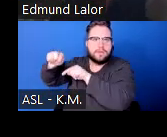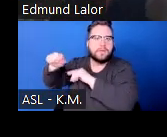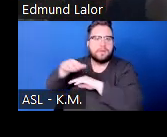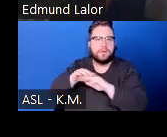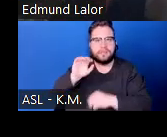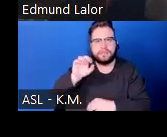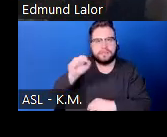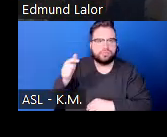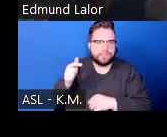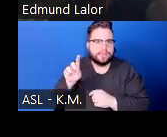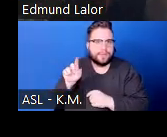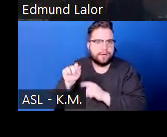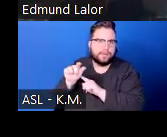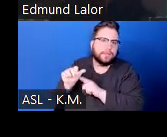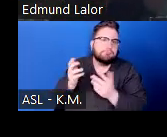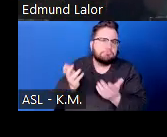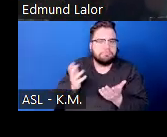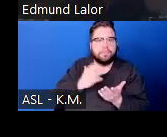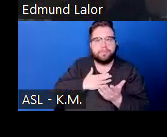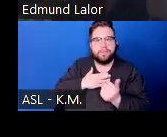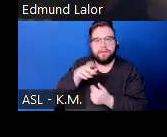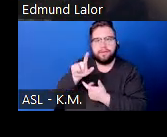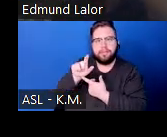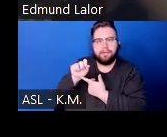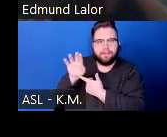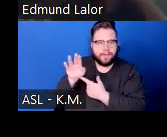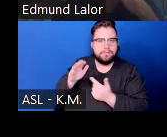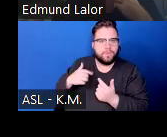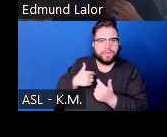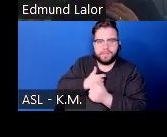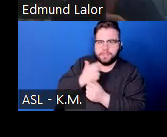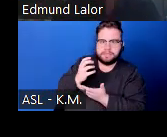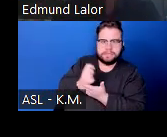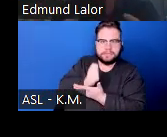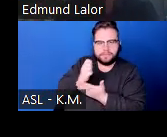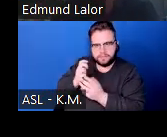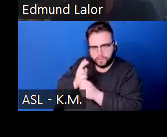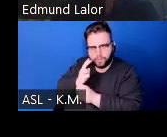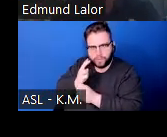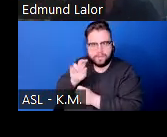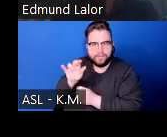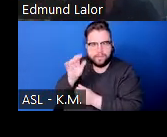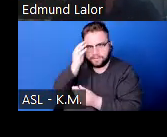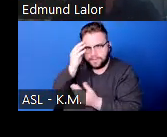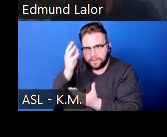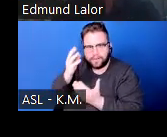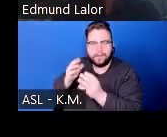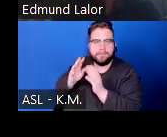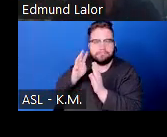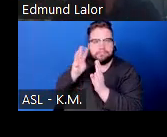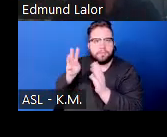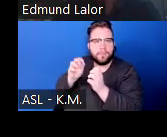EEG data. And so my lab has learned to quantify this and to come up with numbers that reflect how strongly